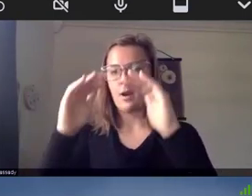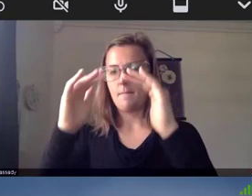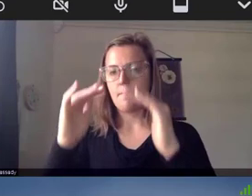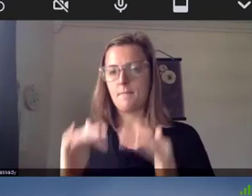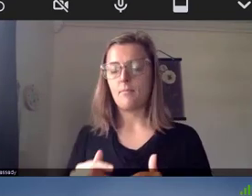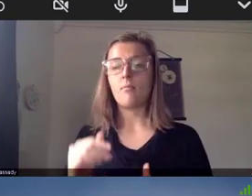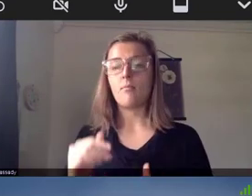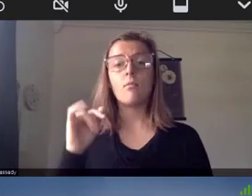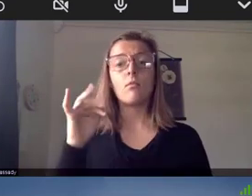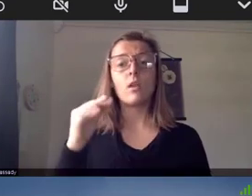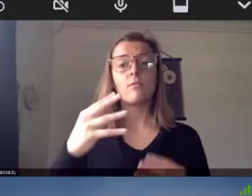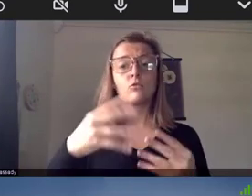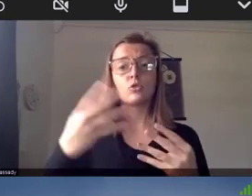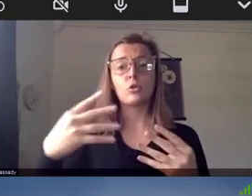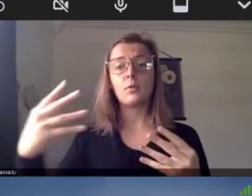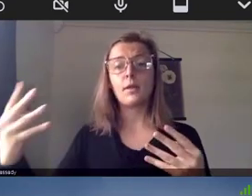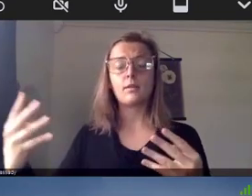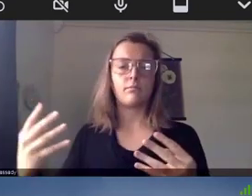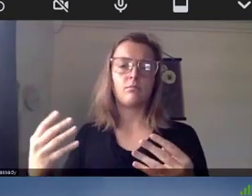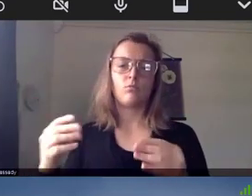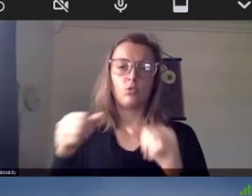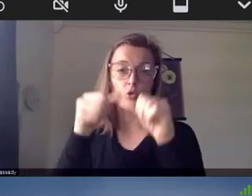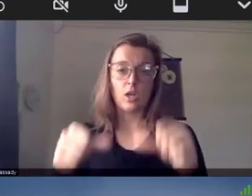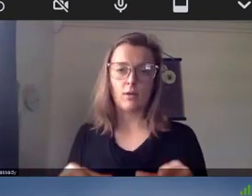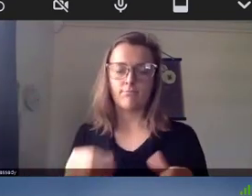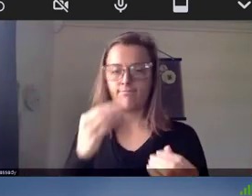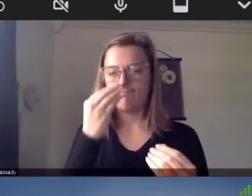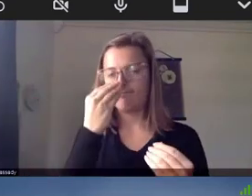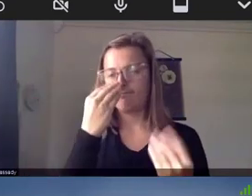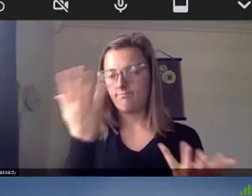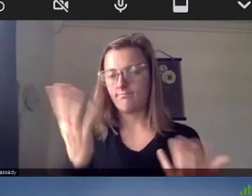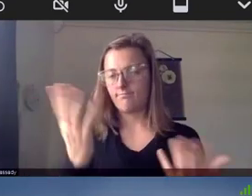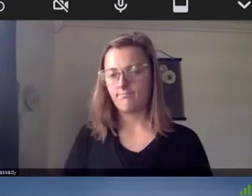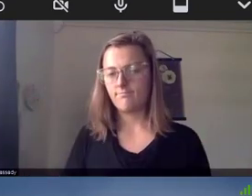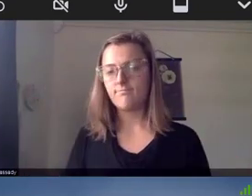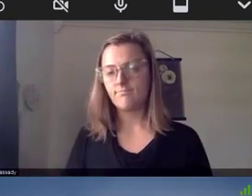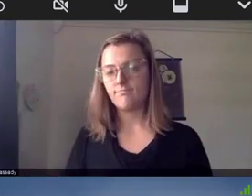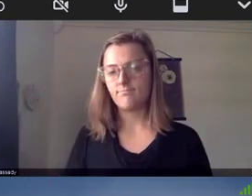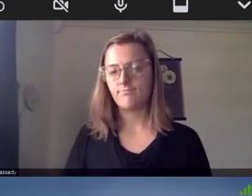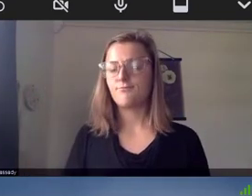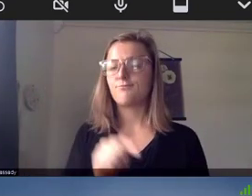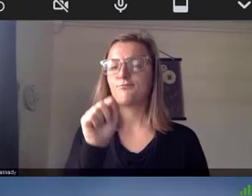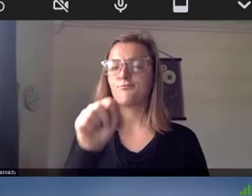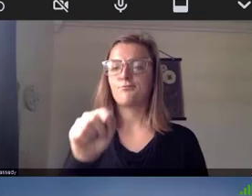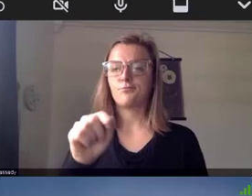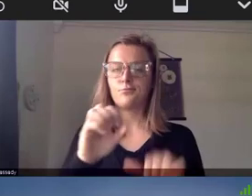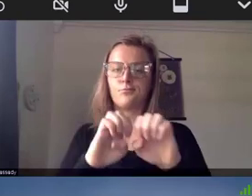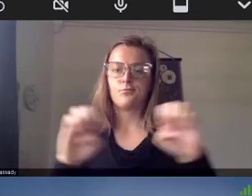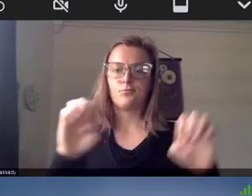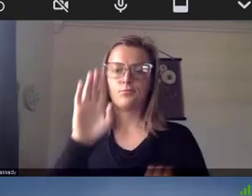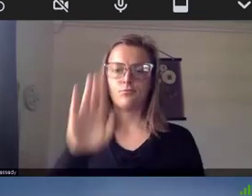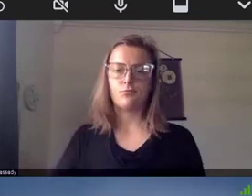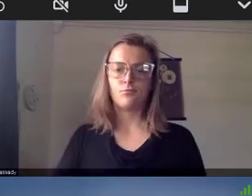here. But we use the hydraulic diameter instead of the diameter.